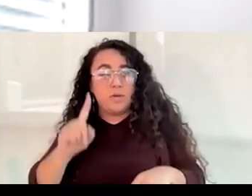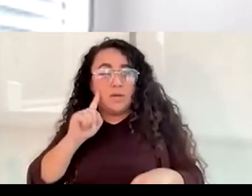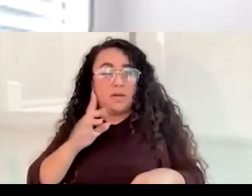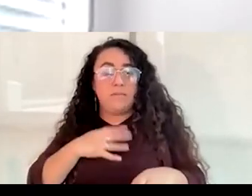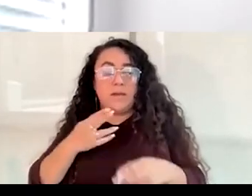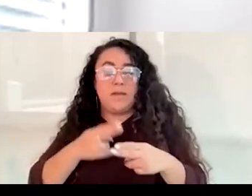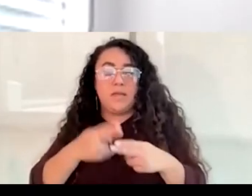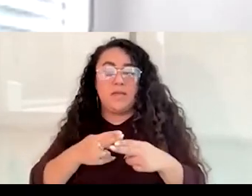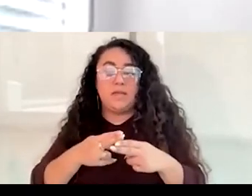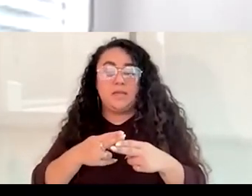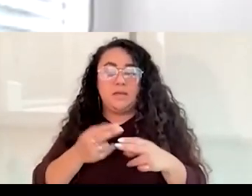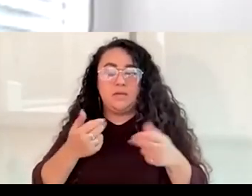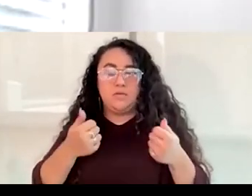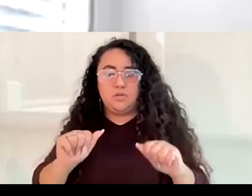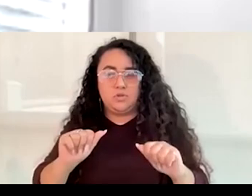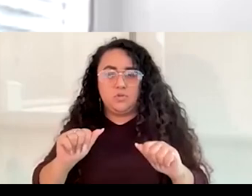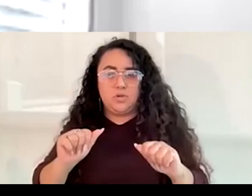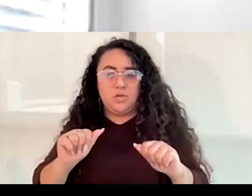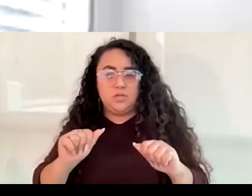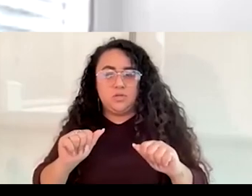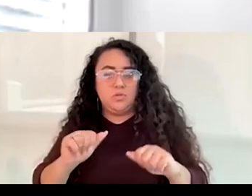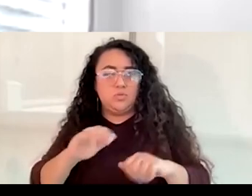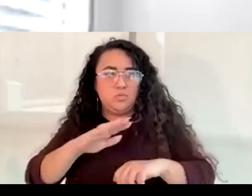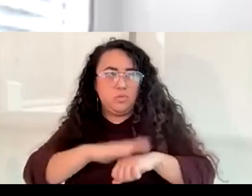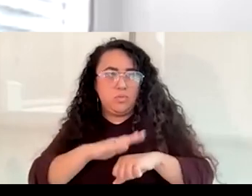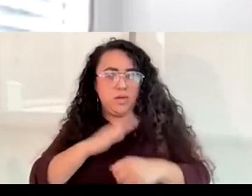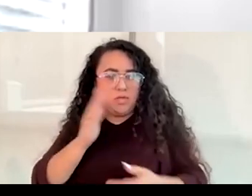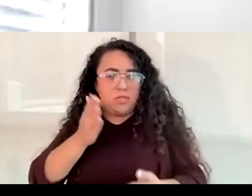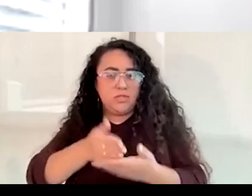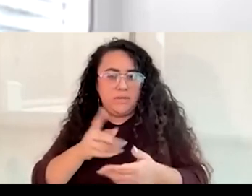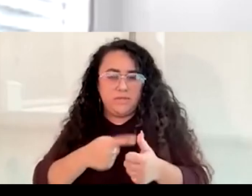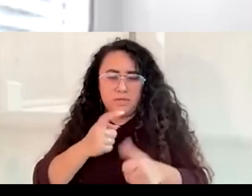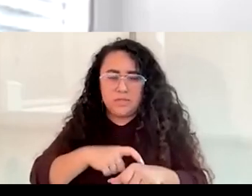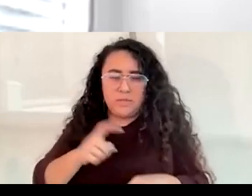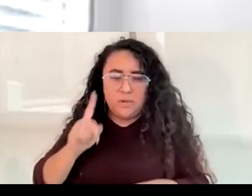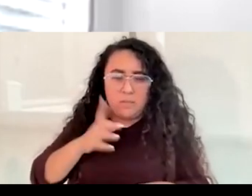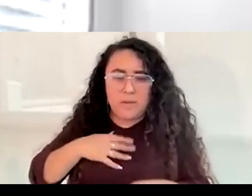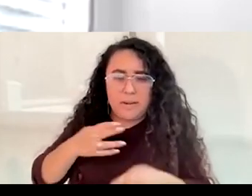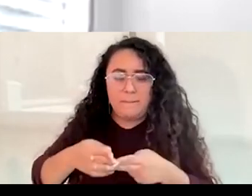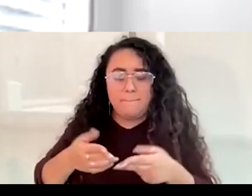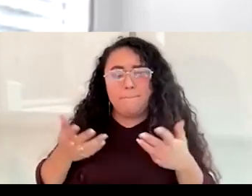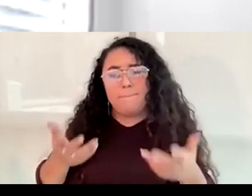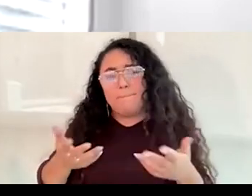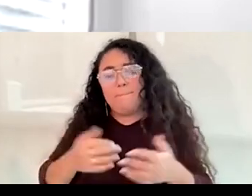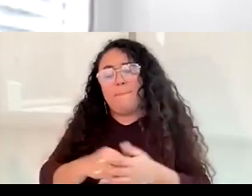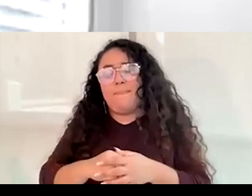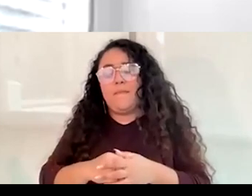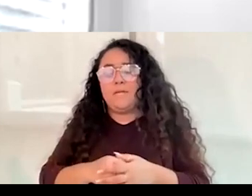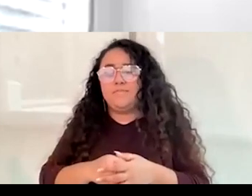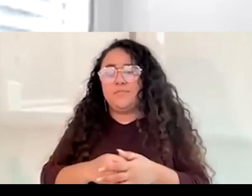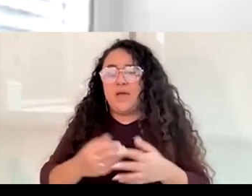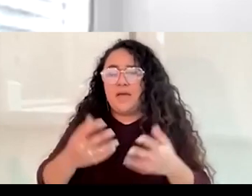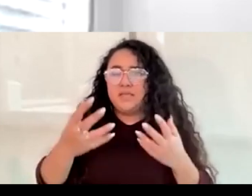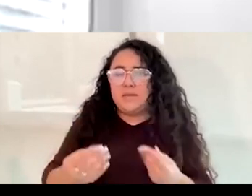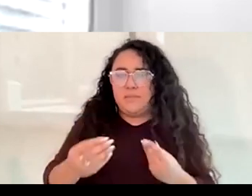when we're trying to get a probation termination. Mm-hmm. To sympathize with that, and also in my